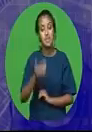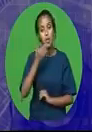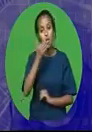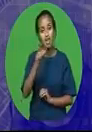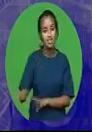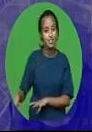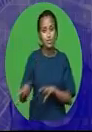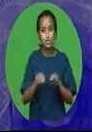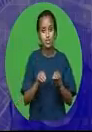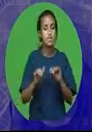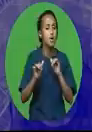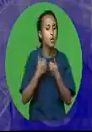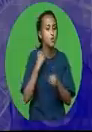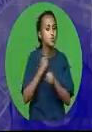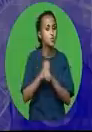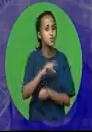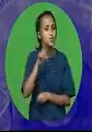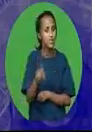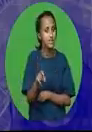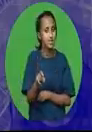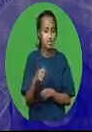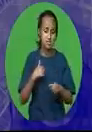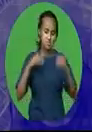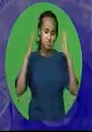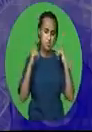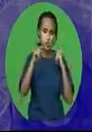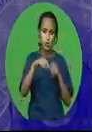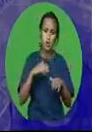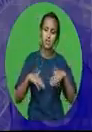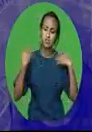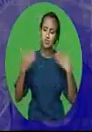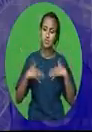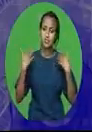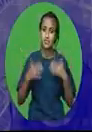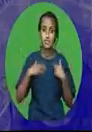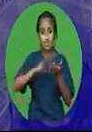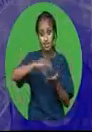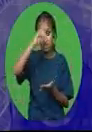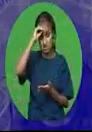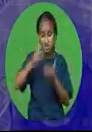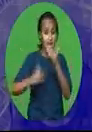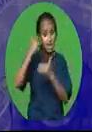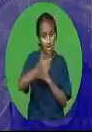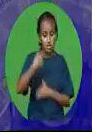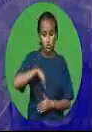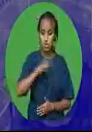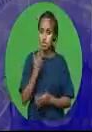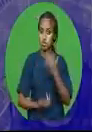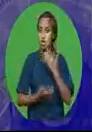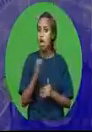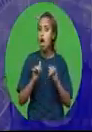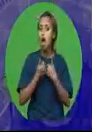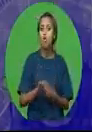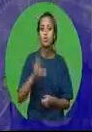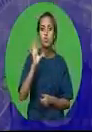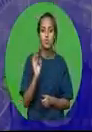Well, students, how are you doing so far? I hope you are enjoying the lesson. Next, we'll discuss how to